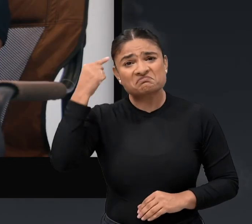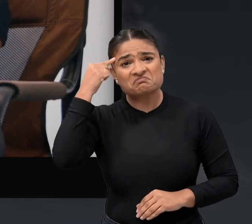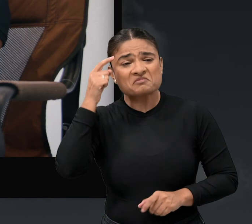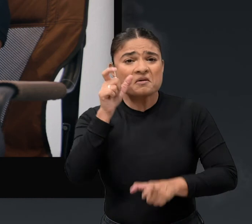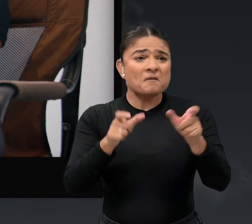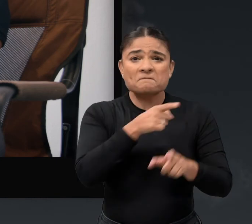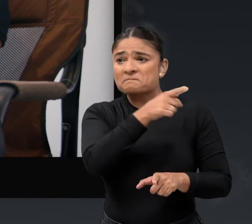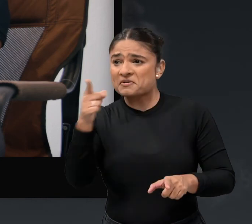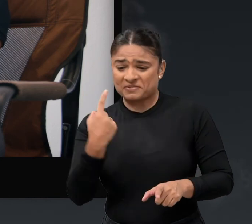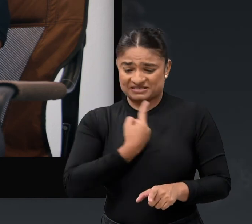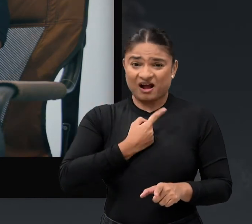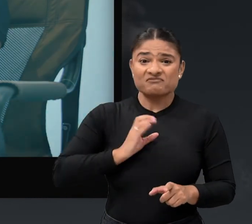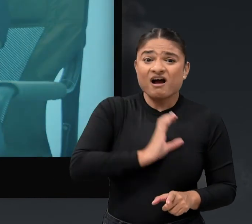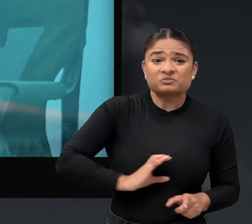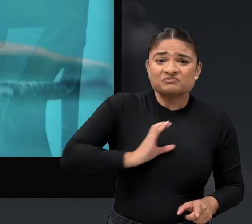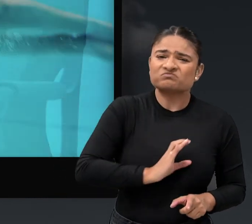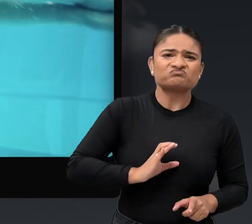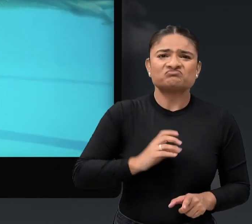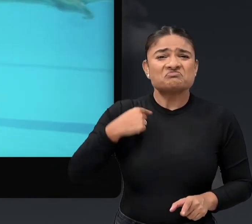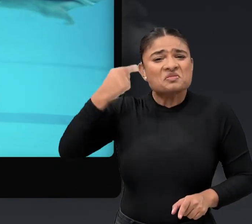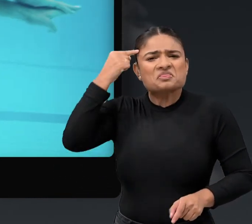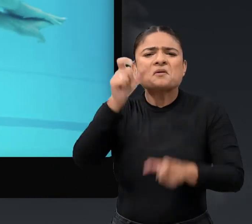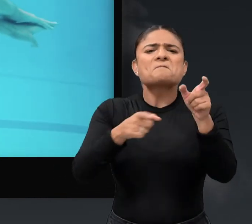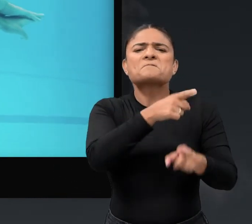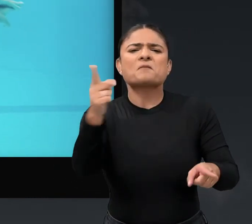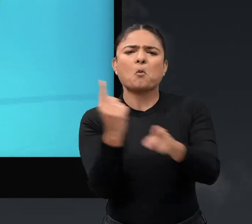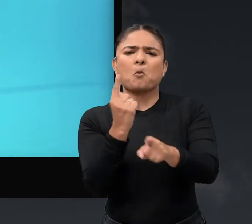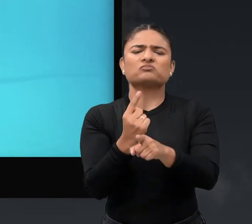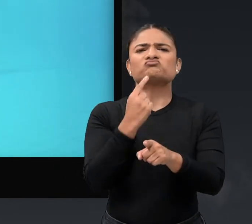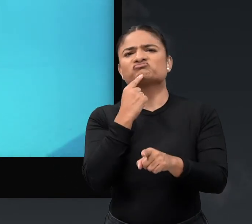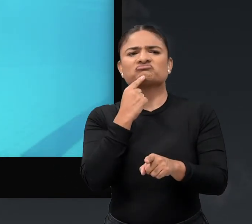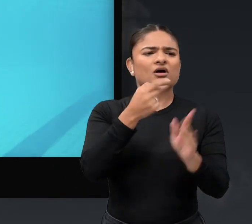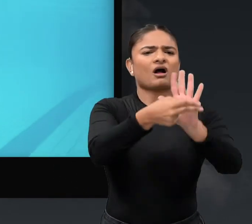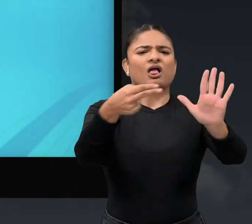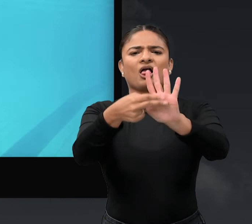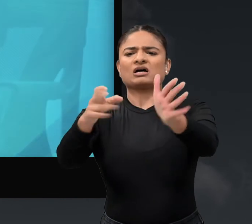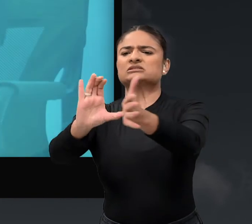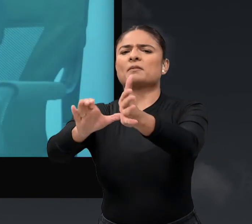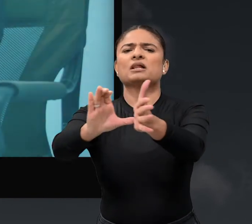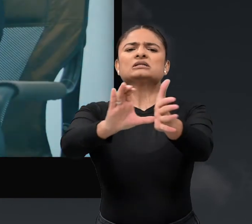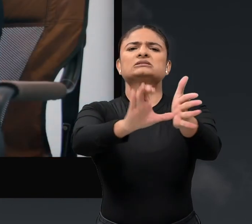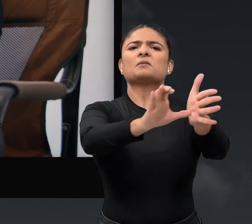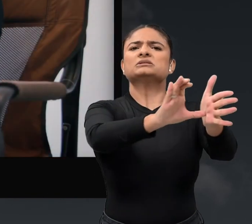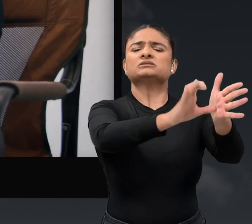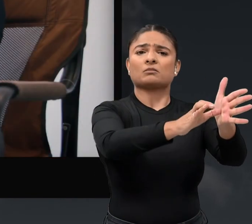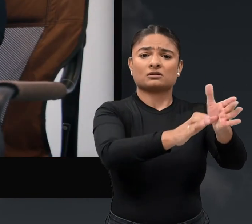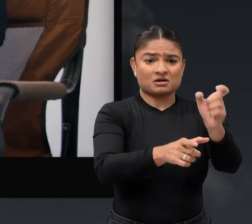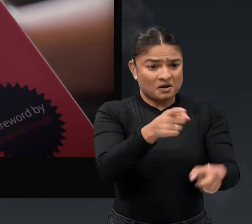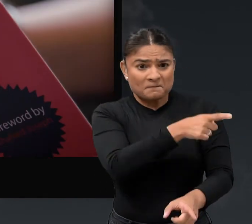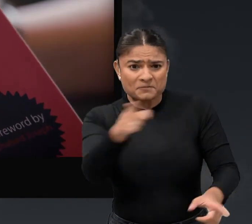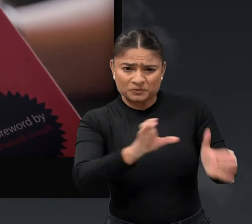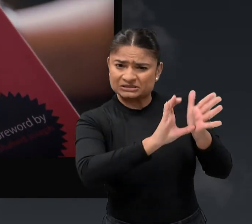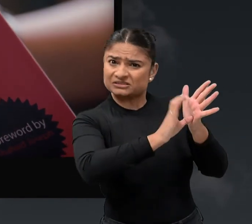I think when people are not comfortable about themselves, they tend to make you, someone with a